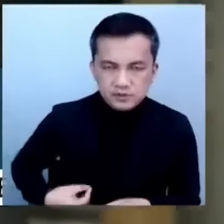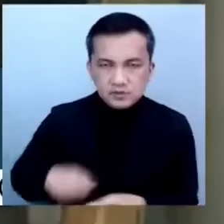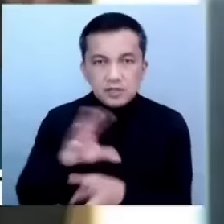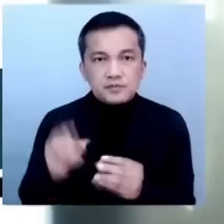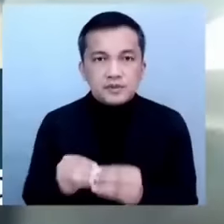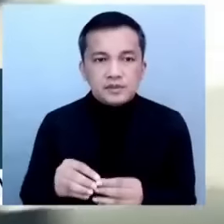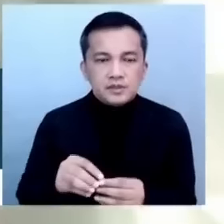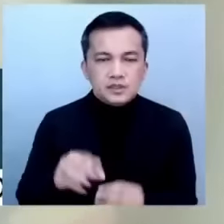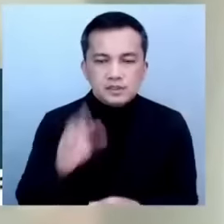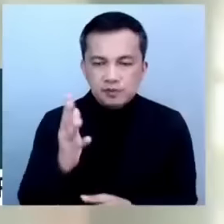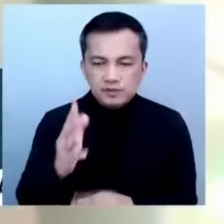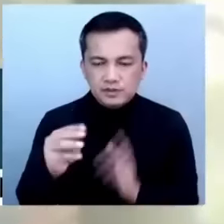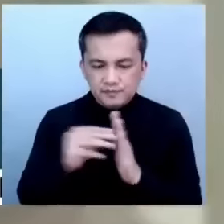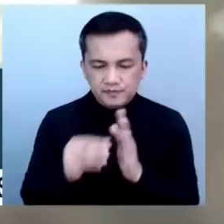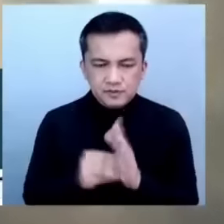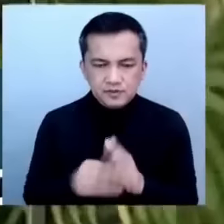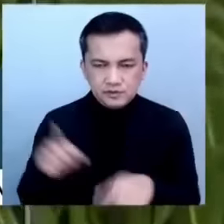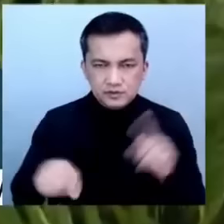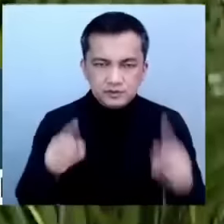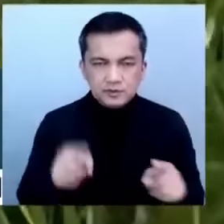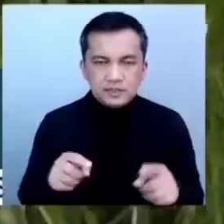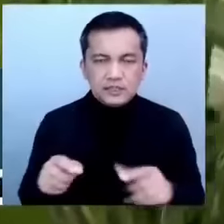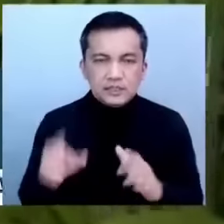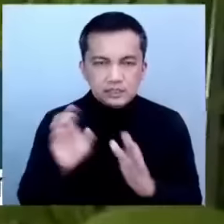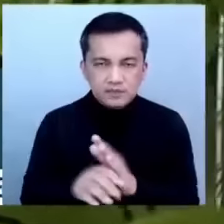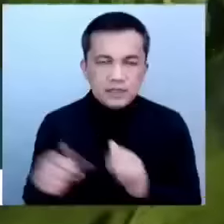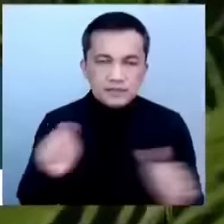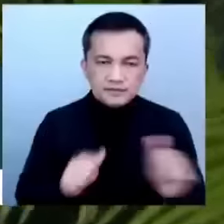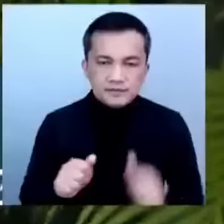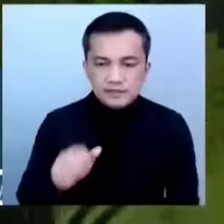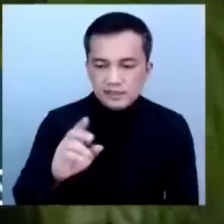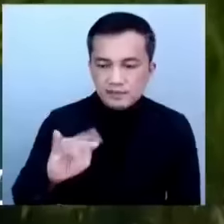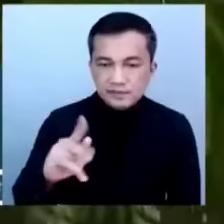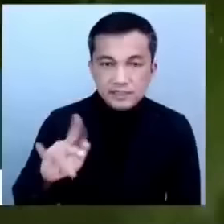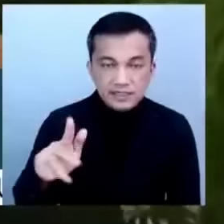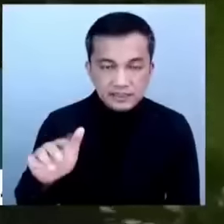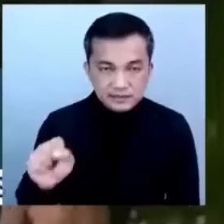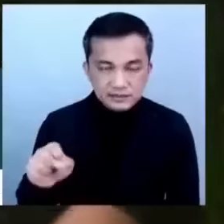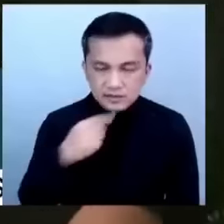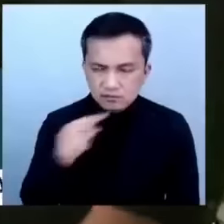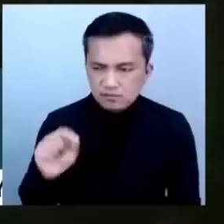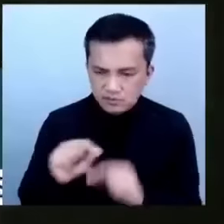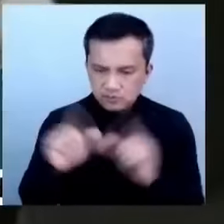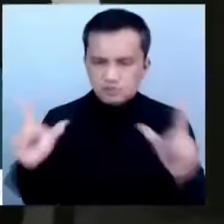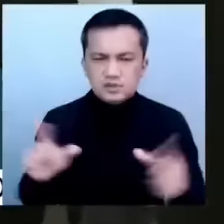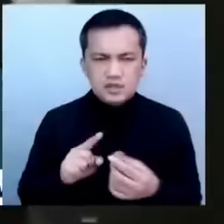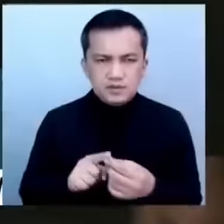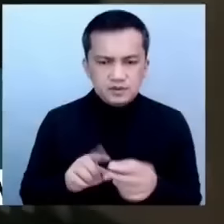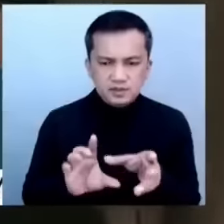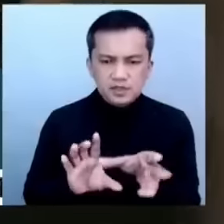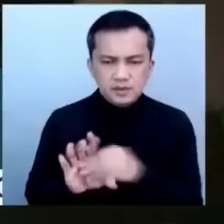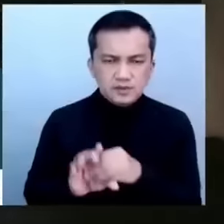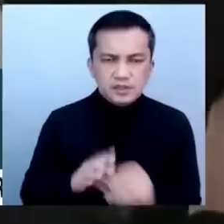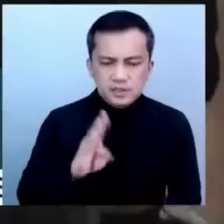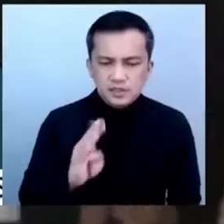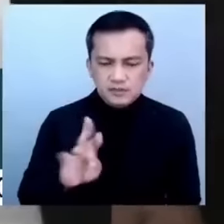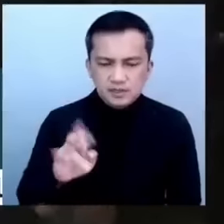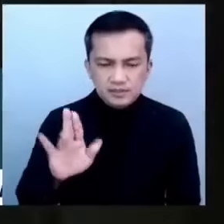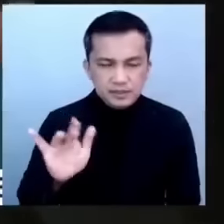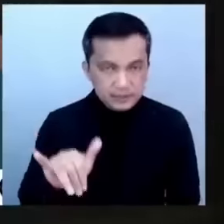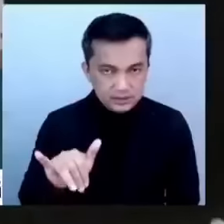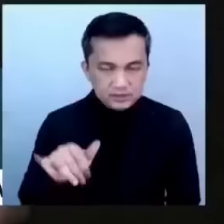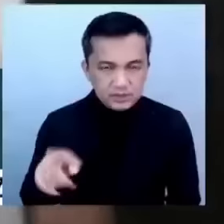million pesos through various criminal acts. According to Abastilla Suarez, they were surprised about the inclusion of bribery charges and will still